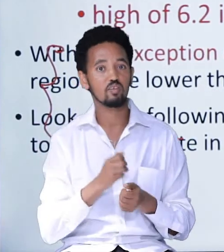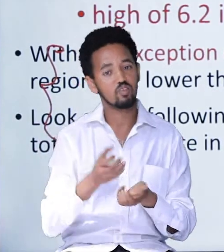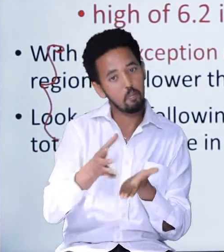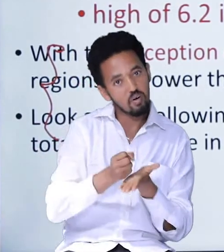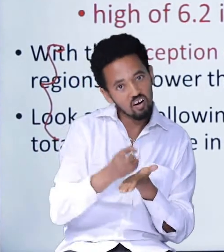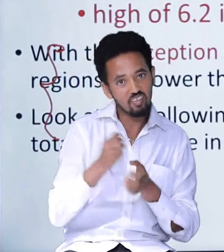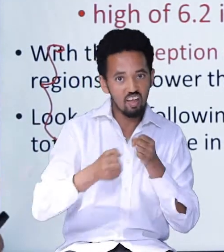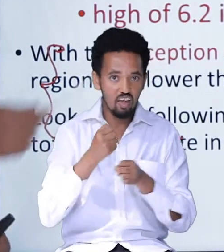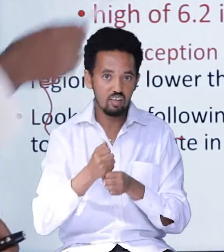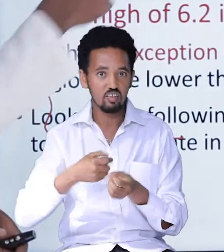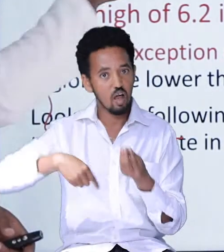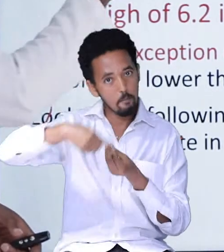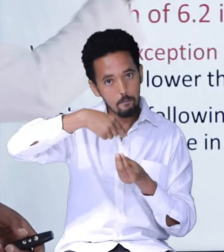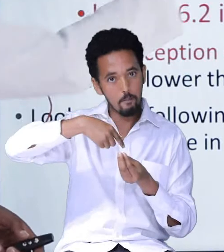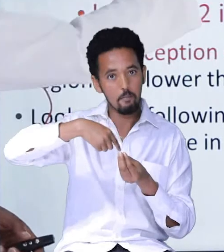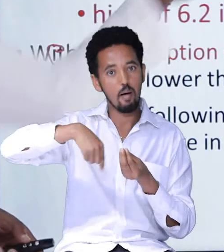reproductive age is about